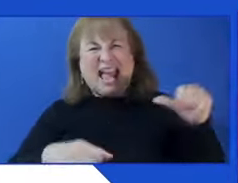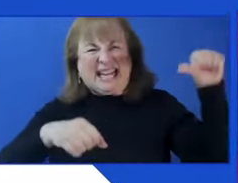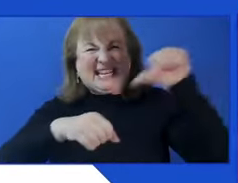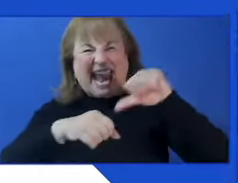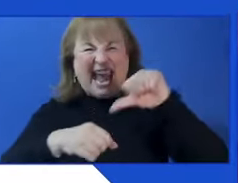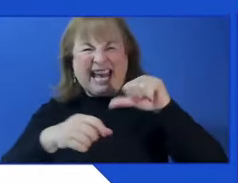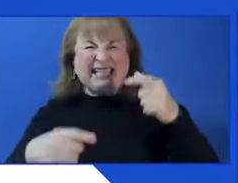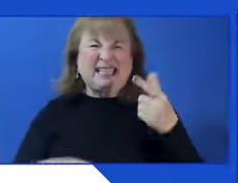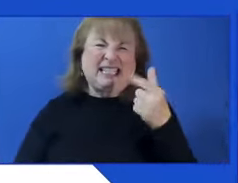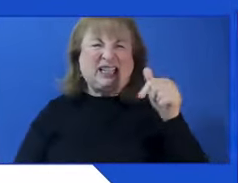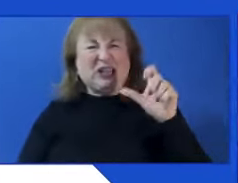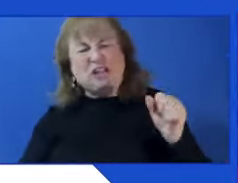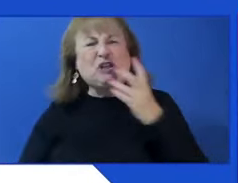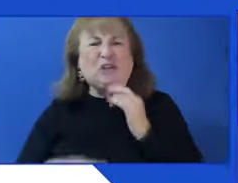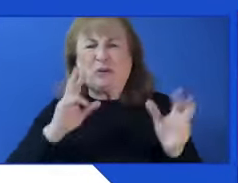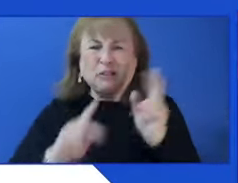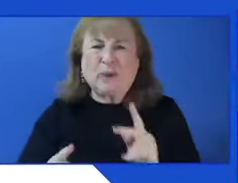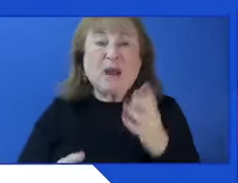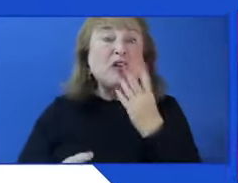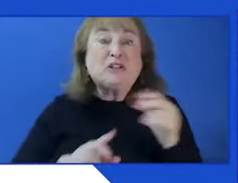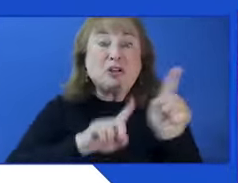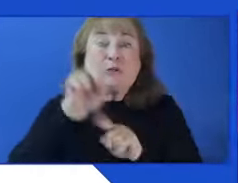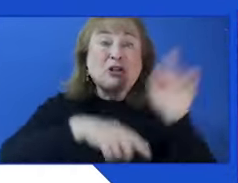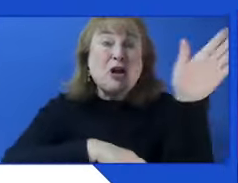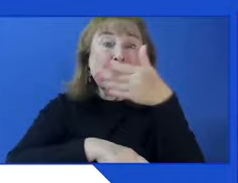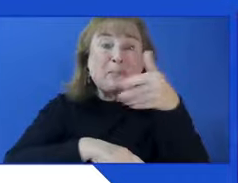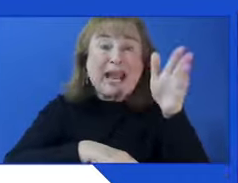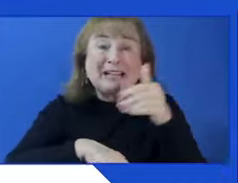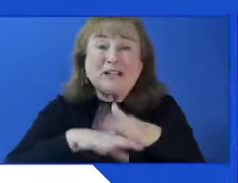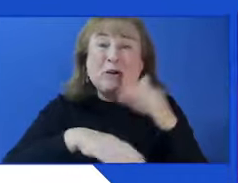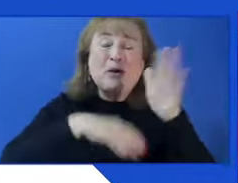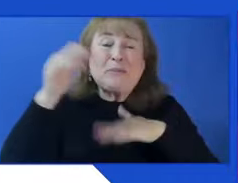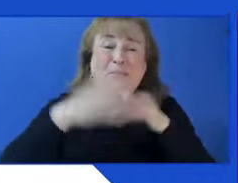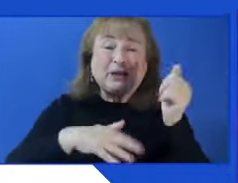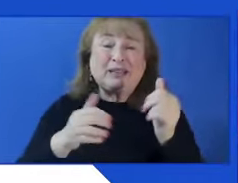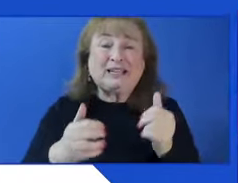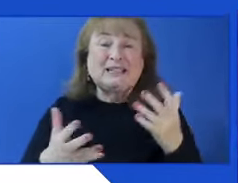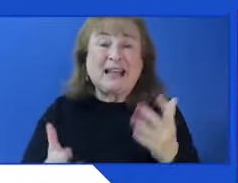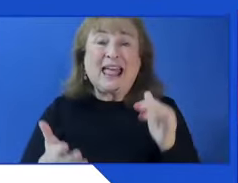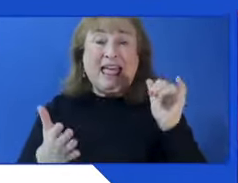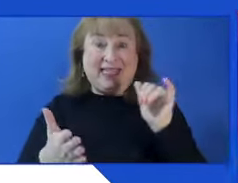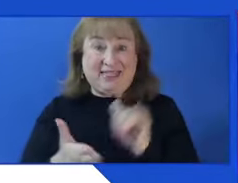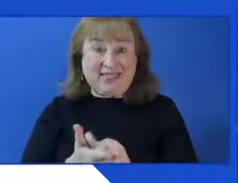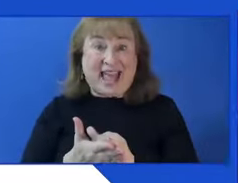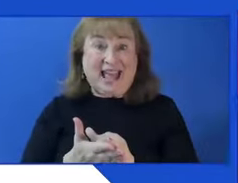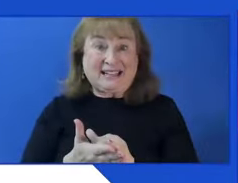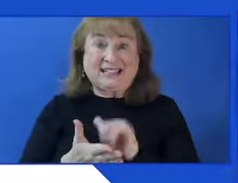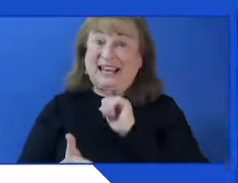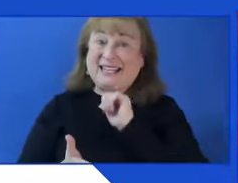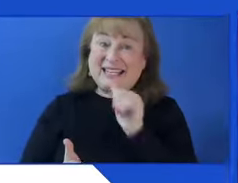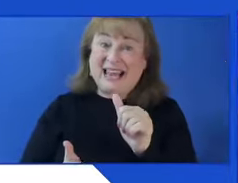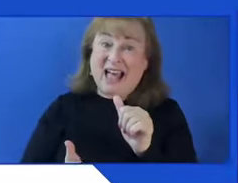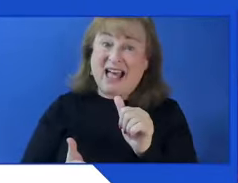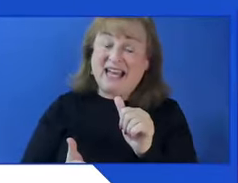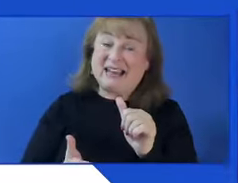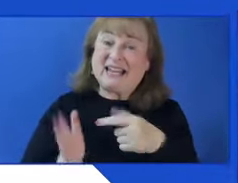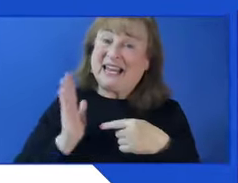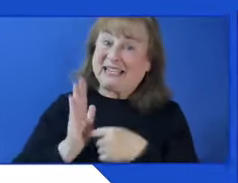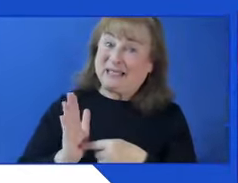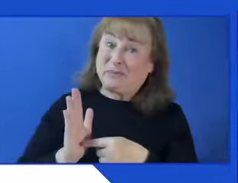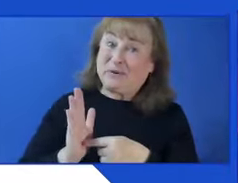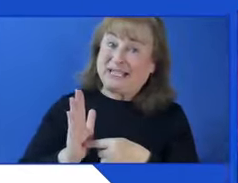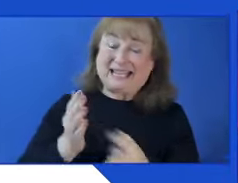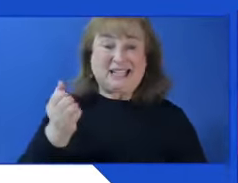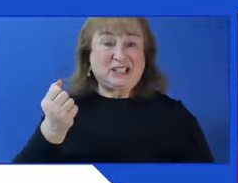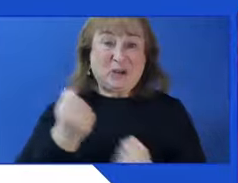Jews," when Jewish stars are painted on buildings housing Jews, that is not expressing